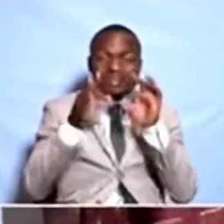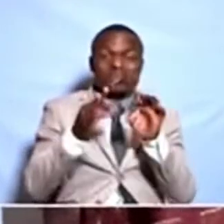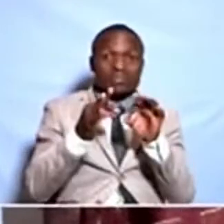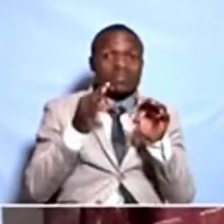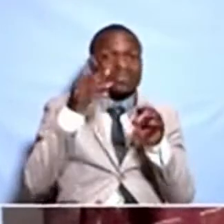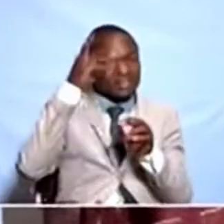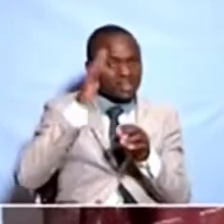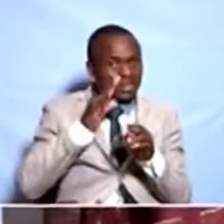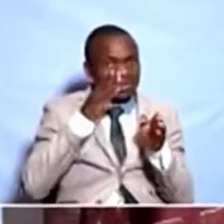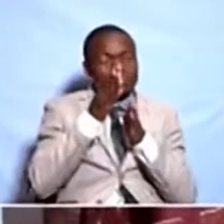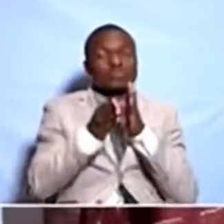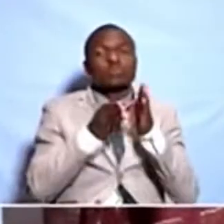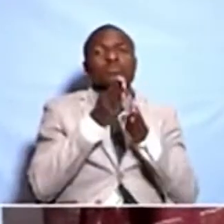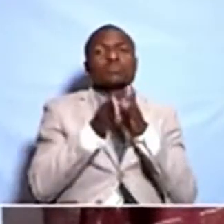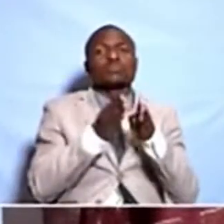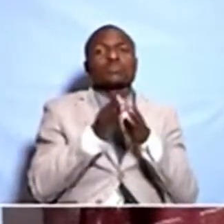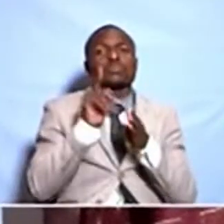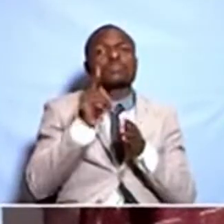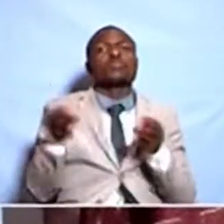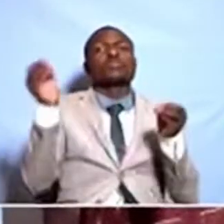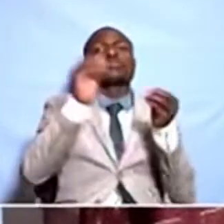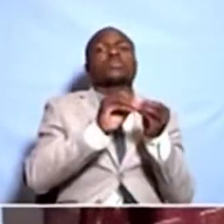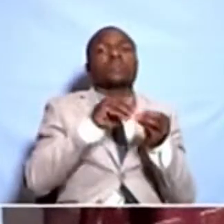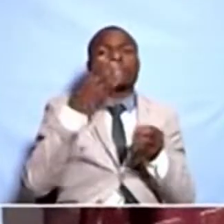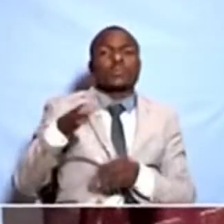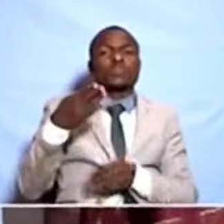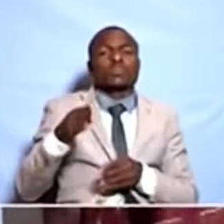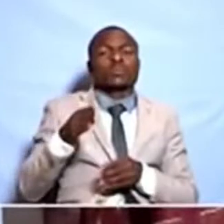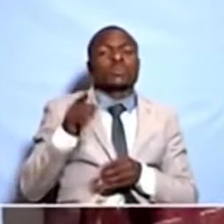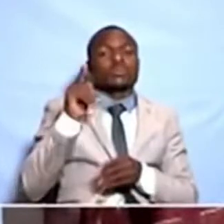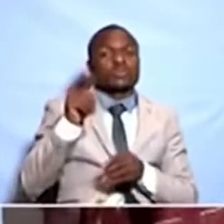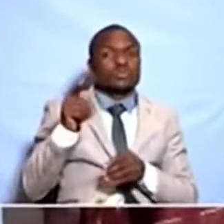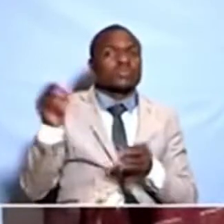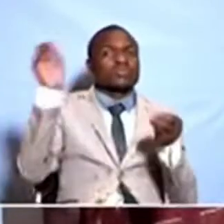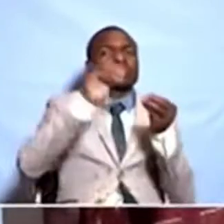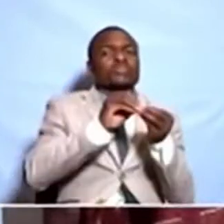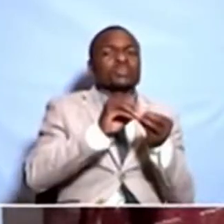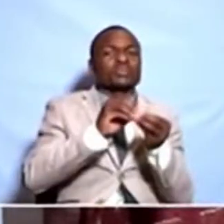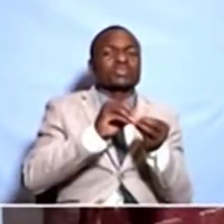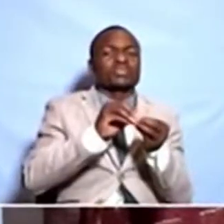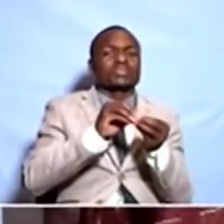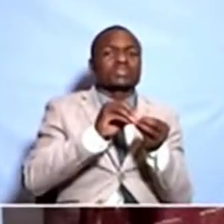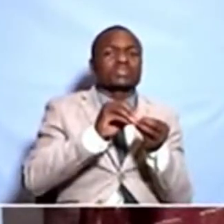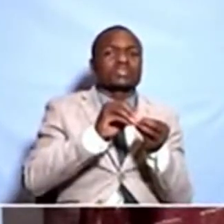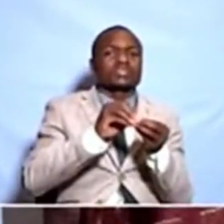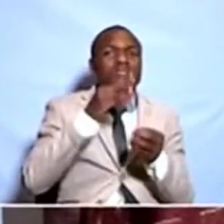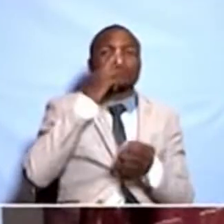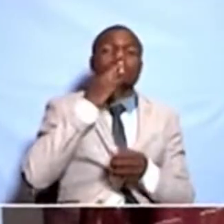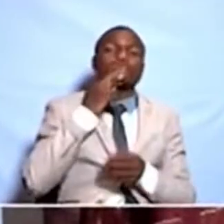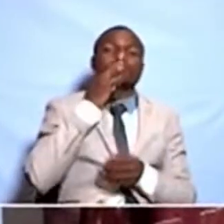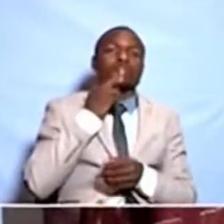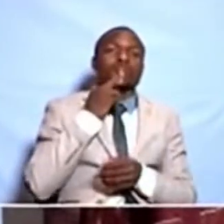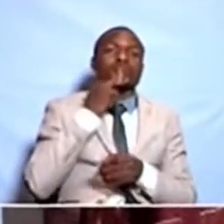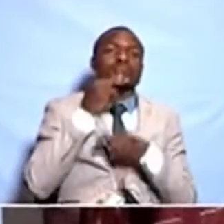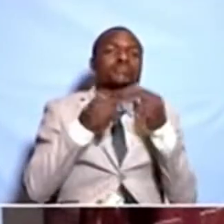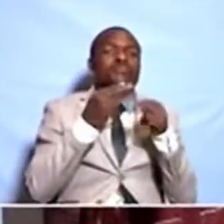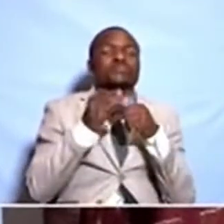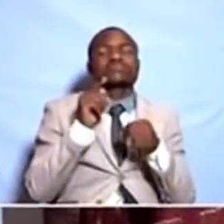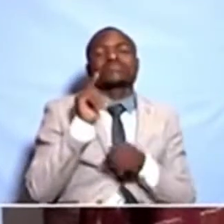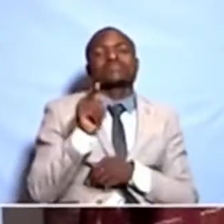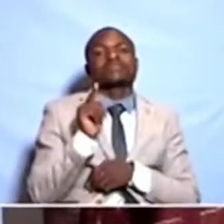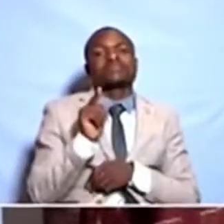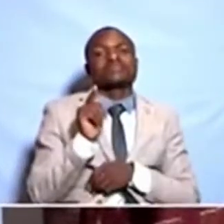and other colors that are different from what the original color was. then you are